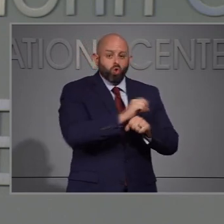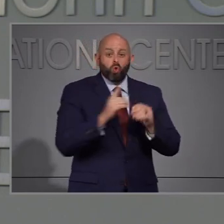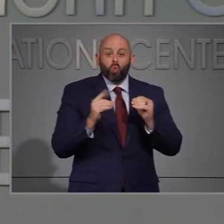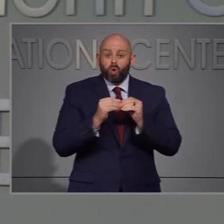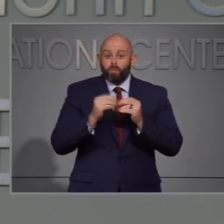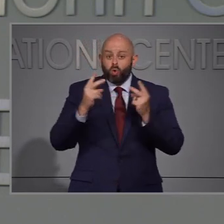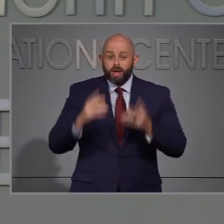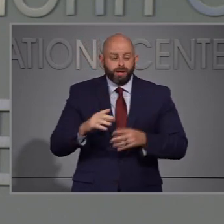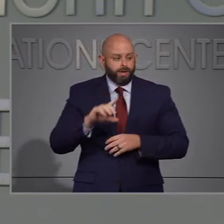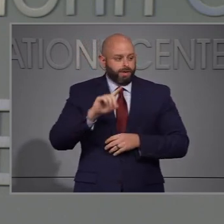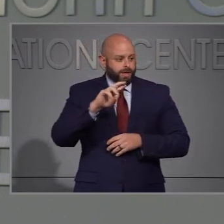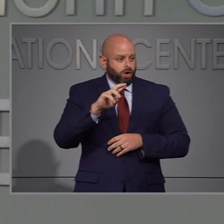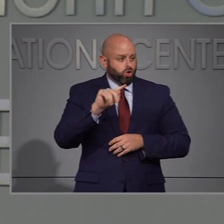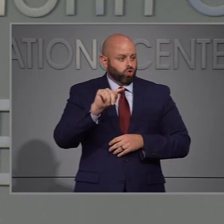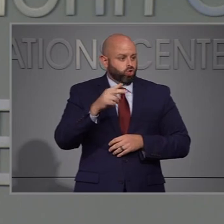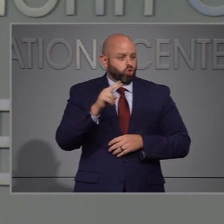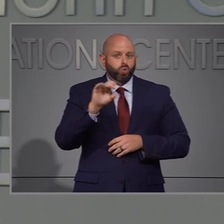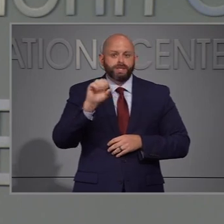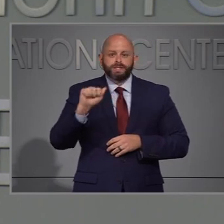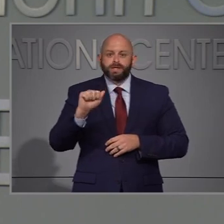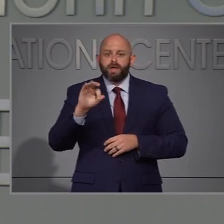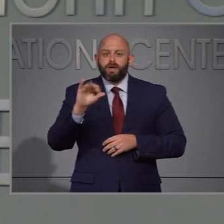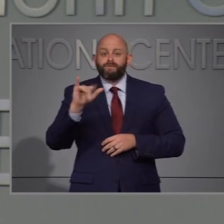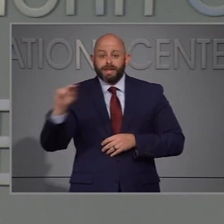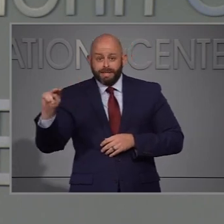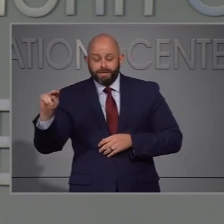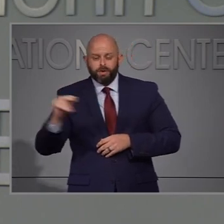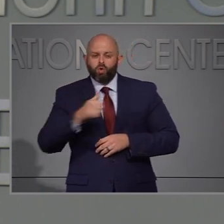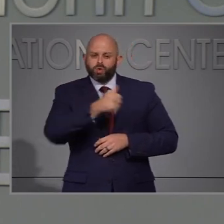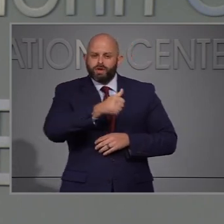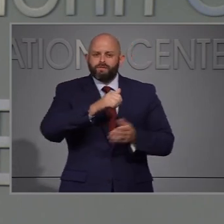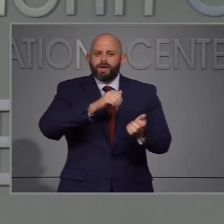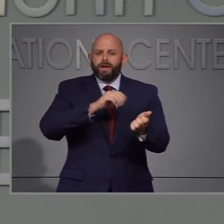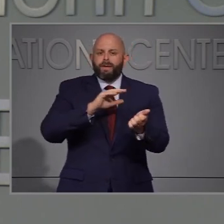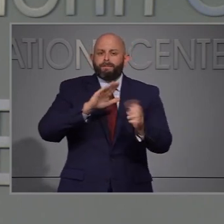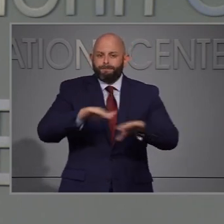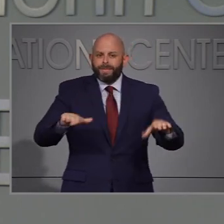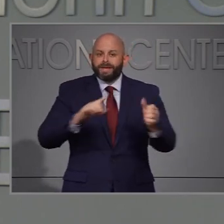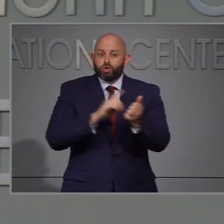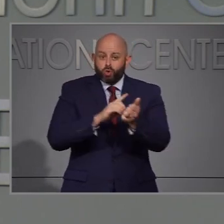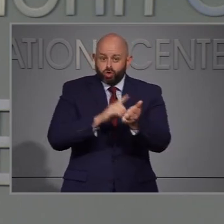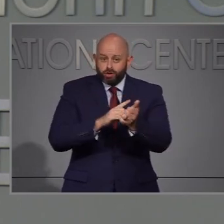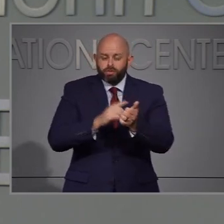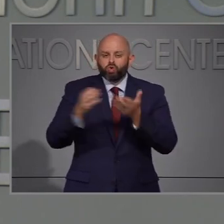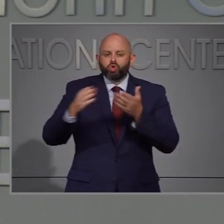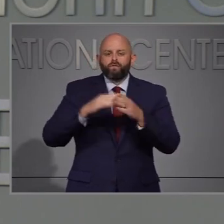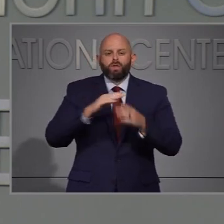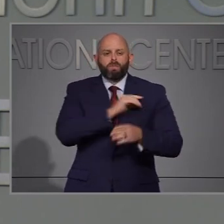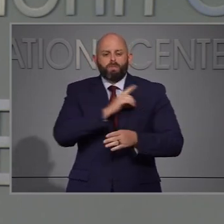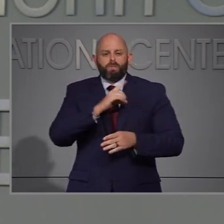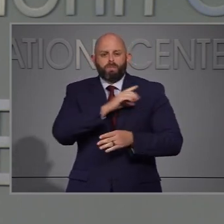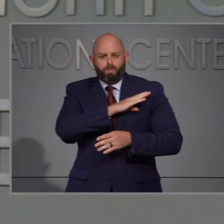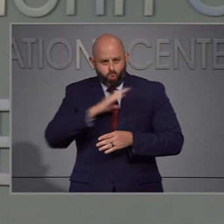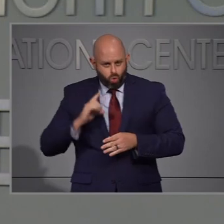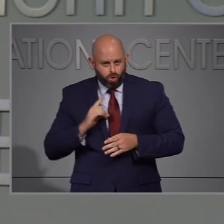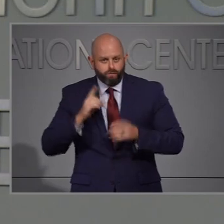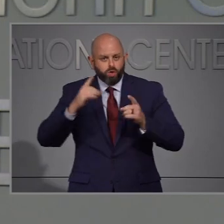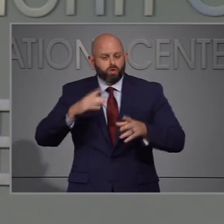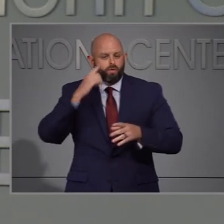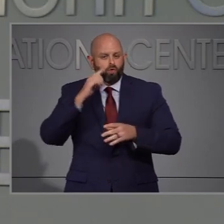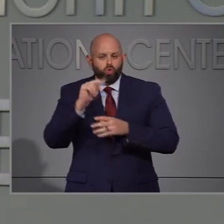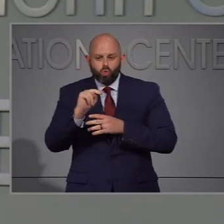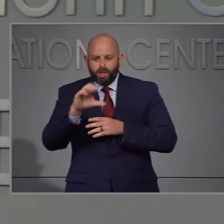Teresa Flynn, a practicing pediatrician who serves on the board of directors for the North Carolina Pediatric